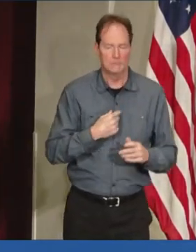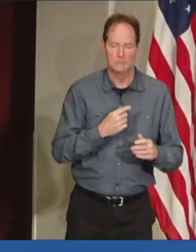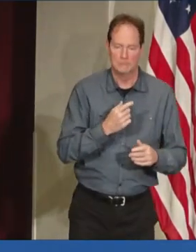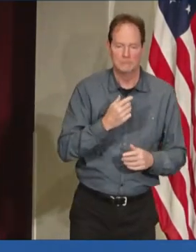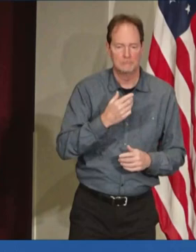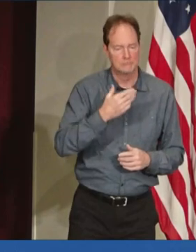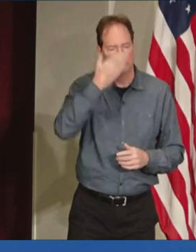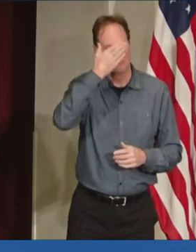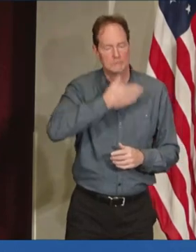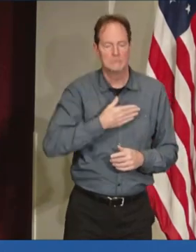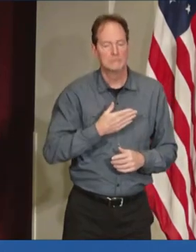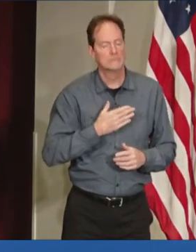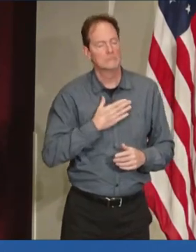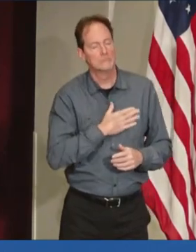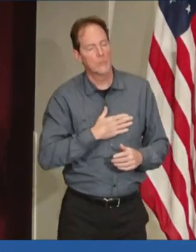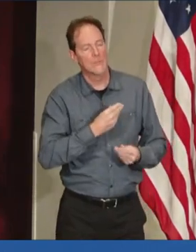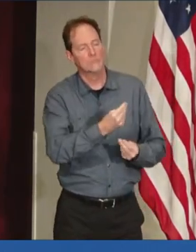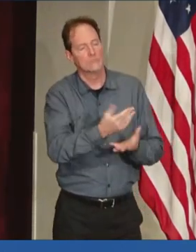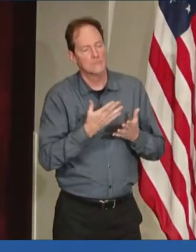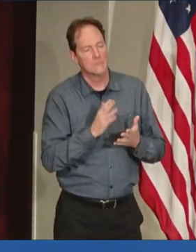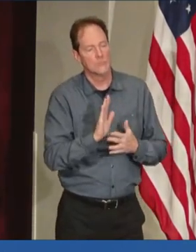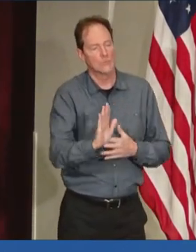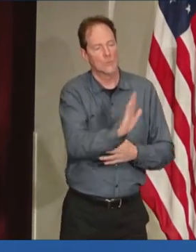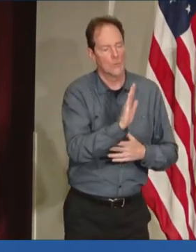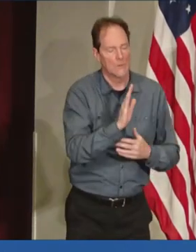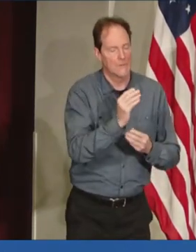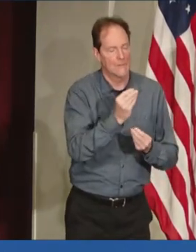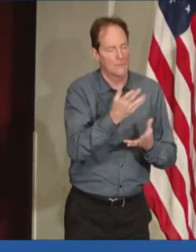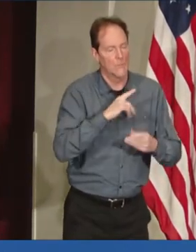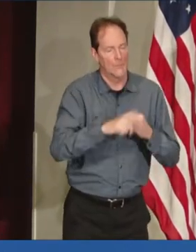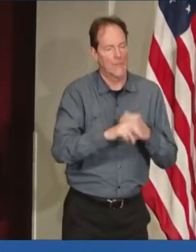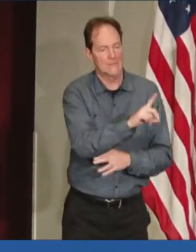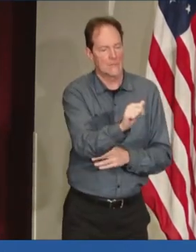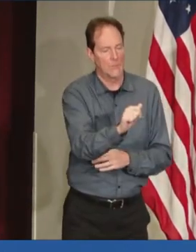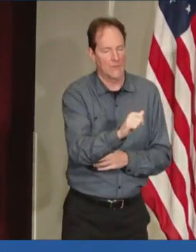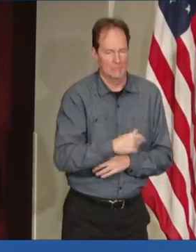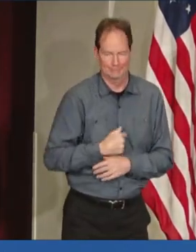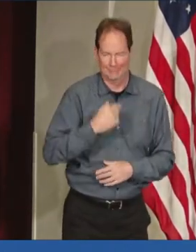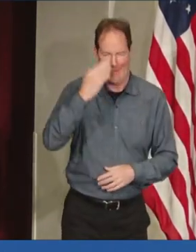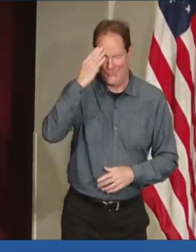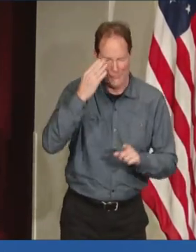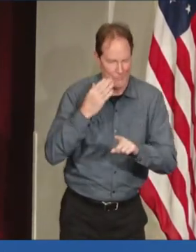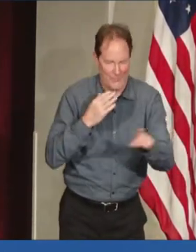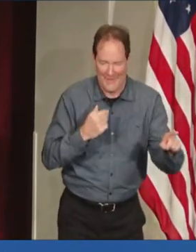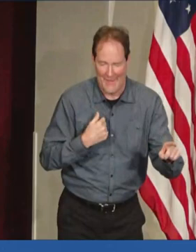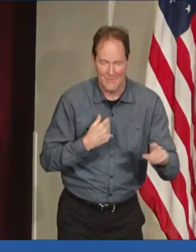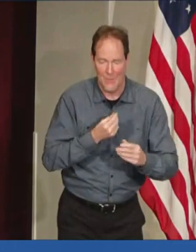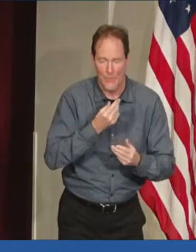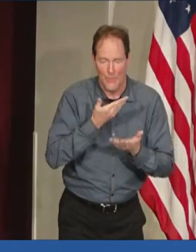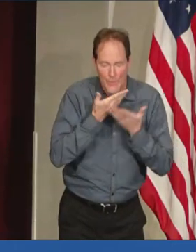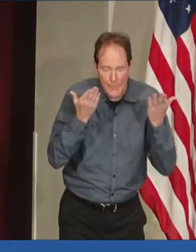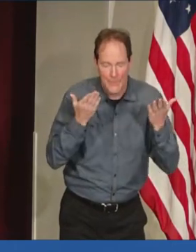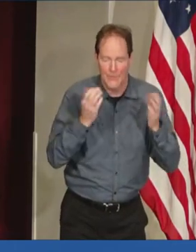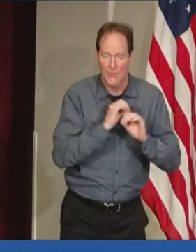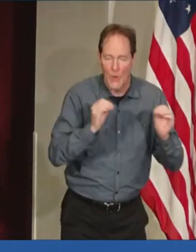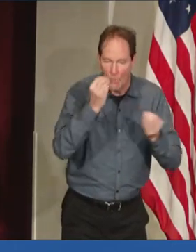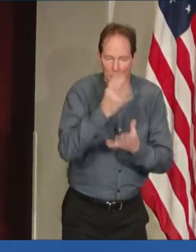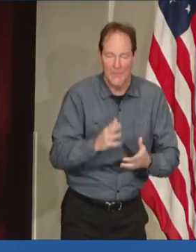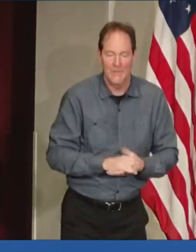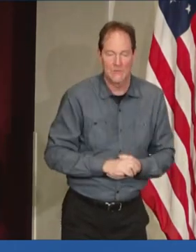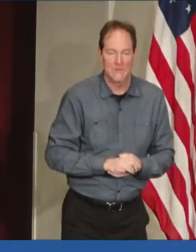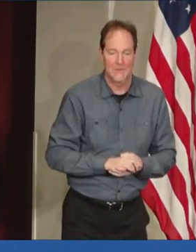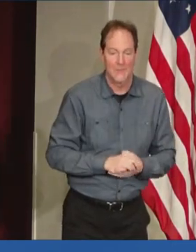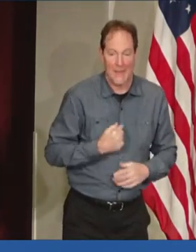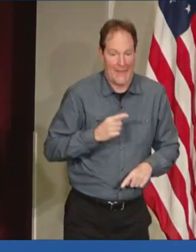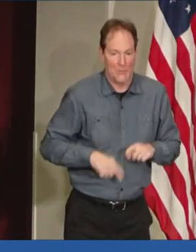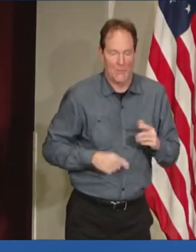please share with me the information they had on disability. Now, I knew they had nothing, but I